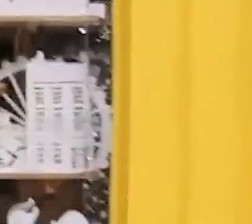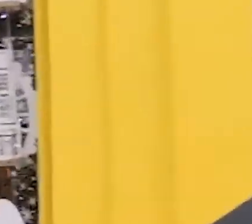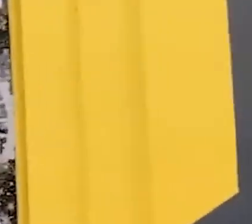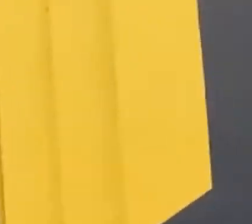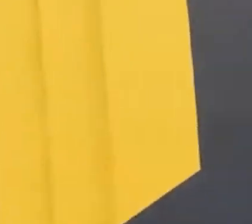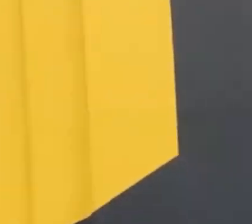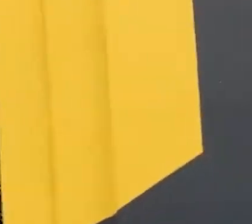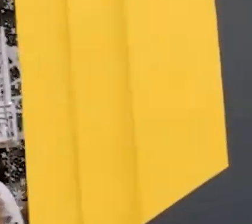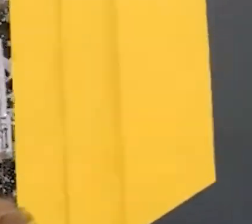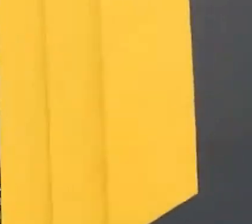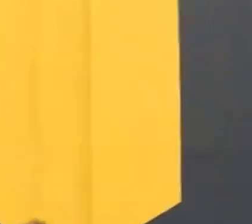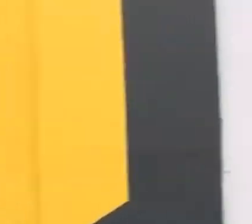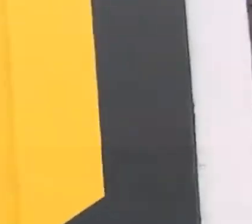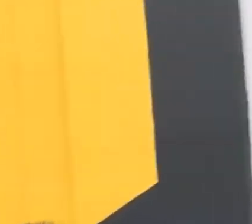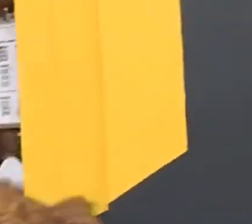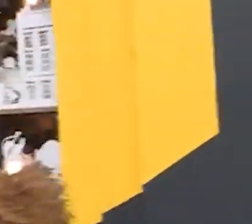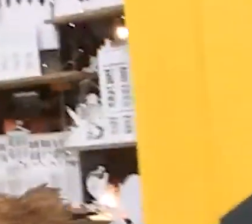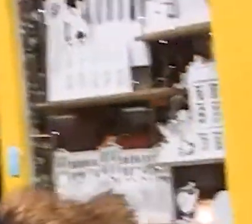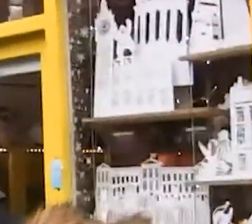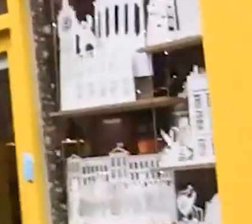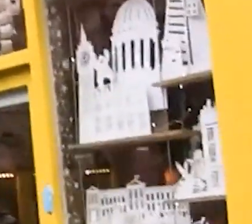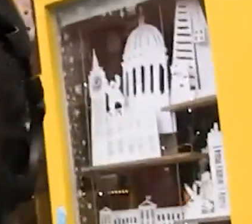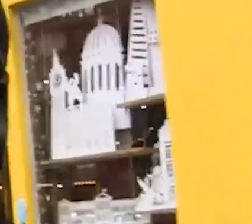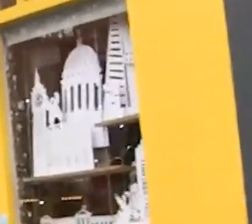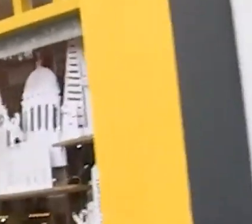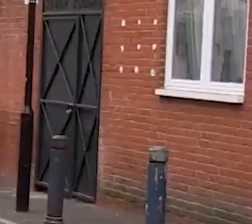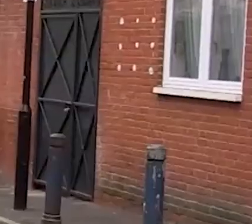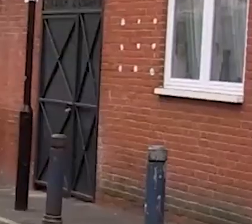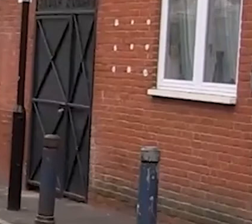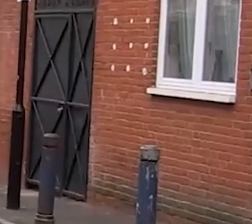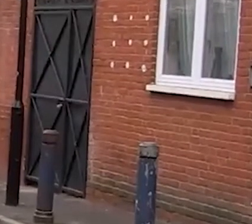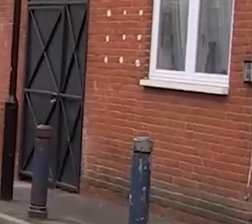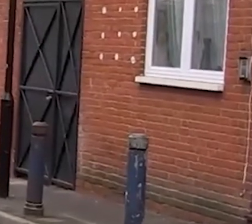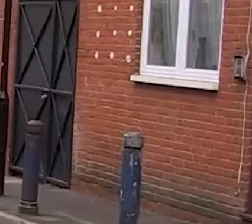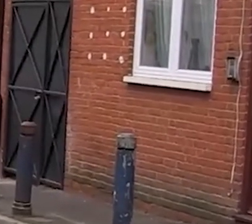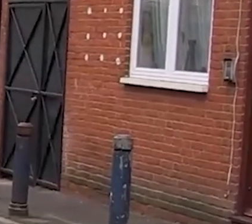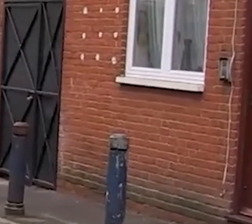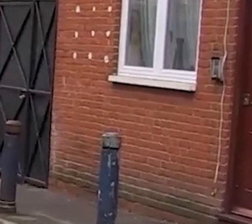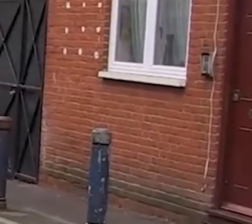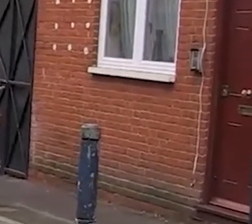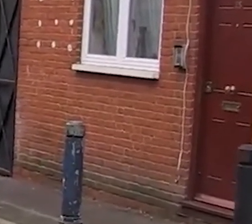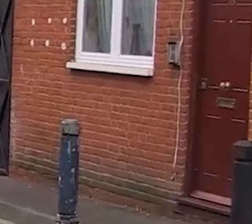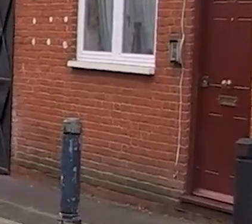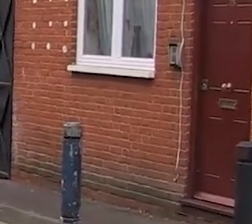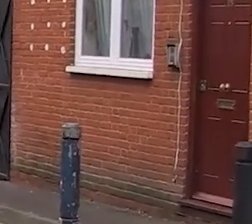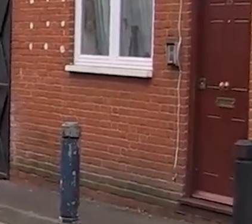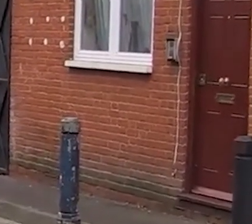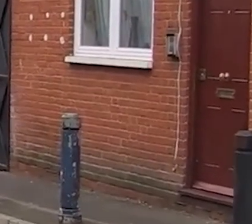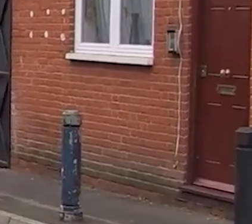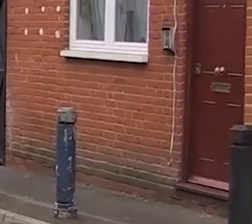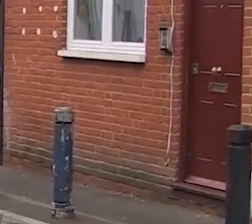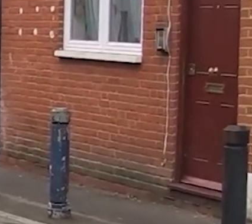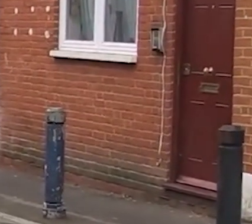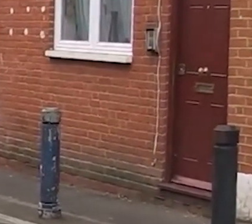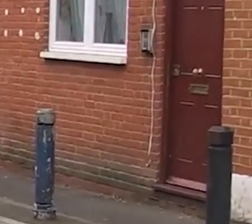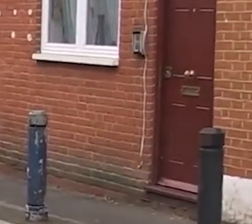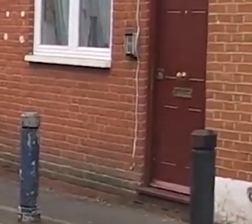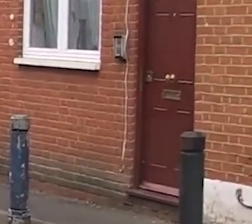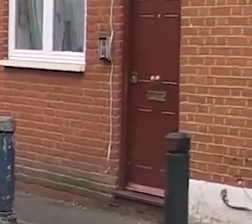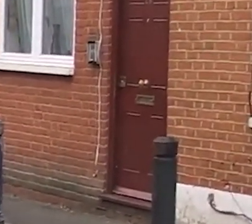that bugger out. We have to get him out of Brixton, mate. Hold on, the great Silver Wonder. Oh,